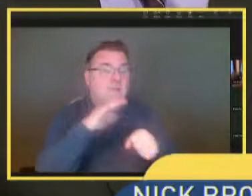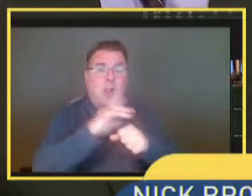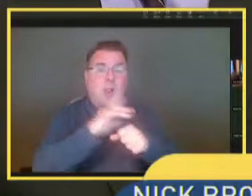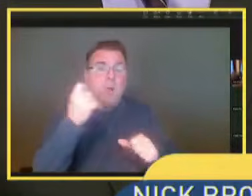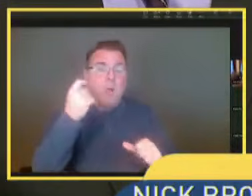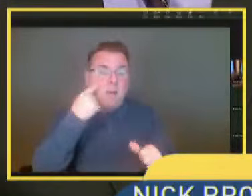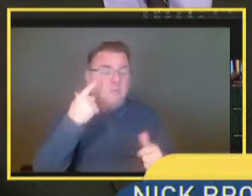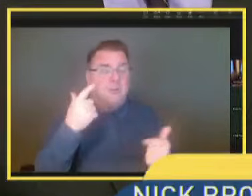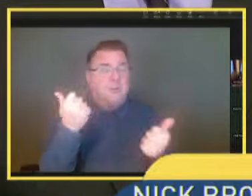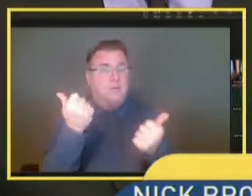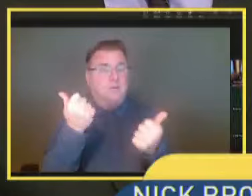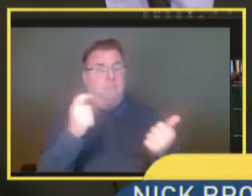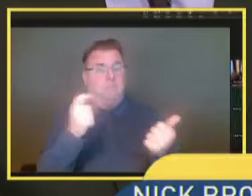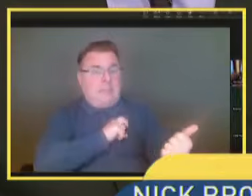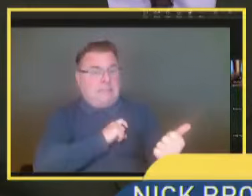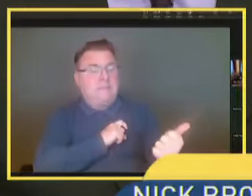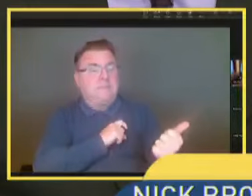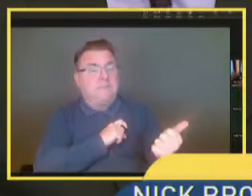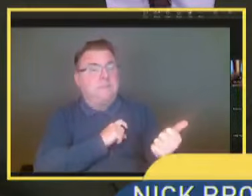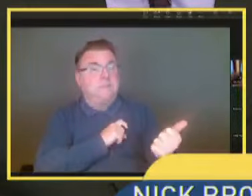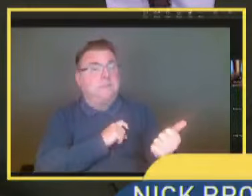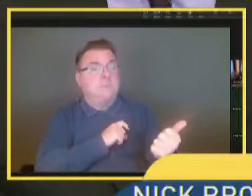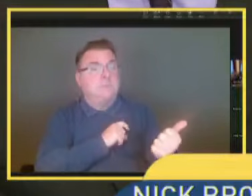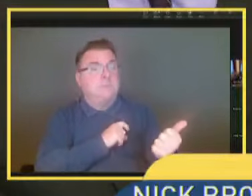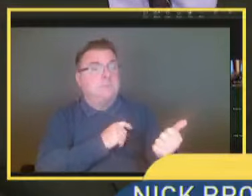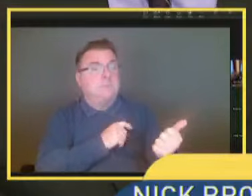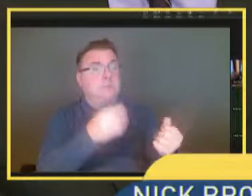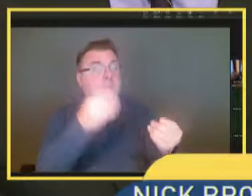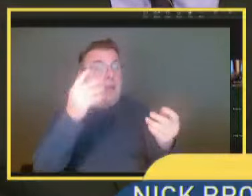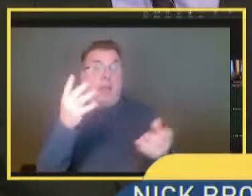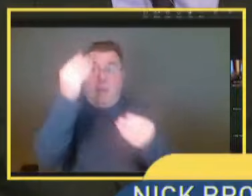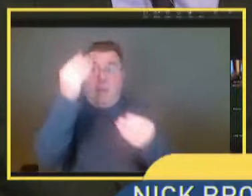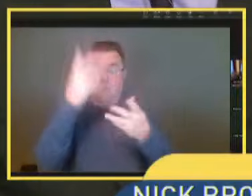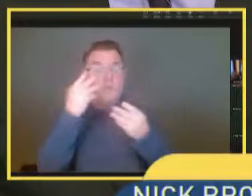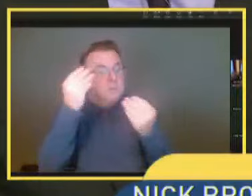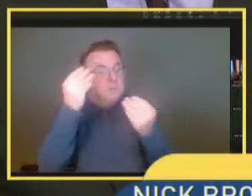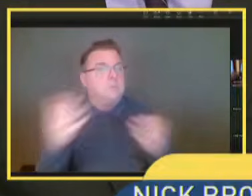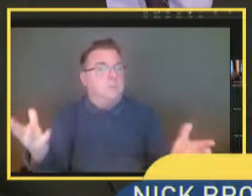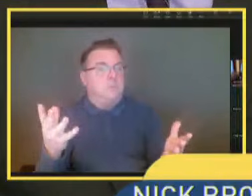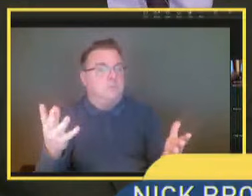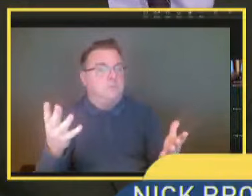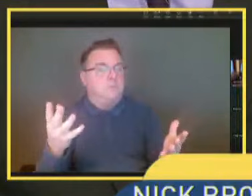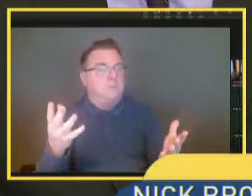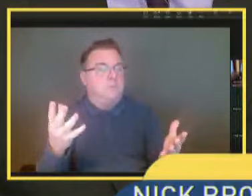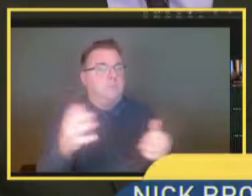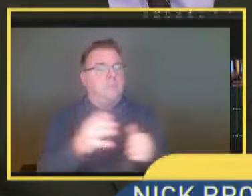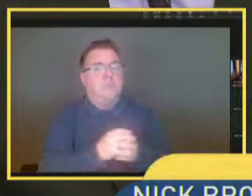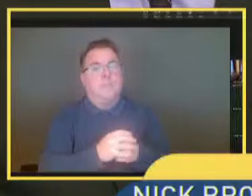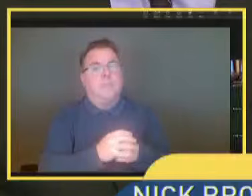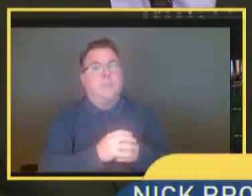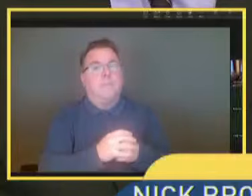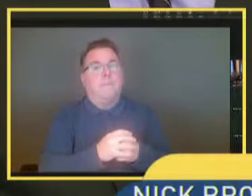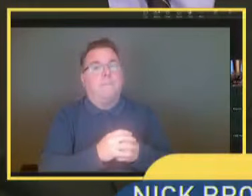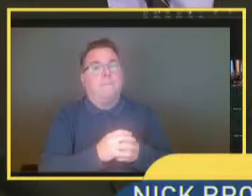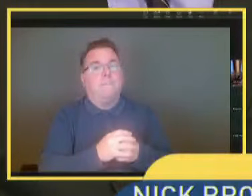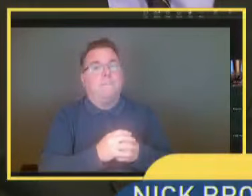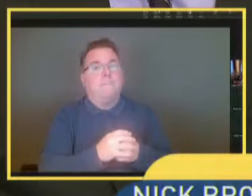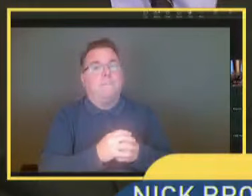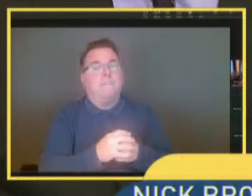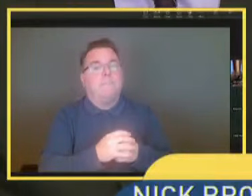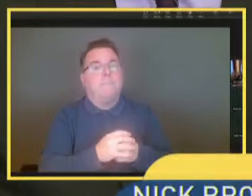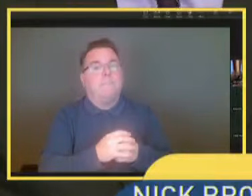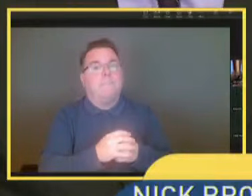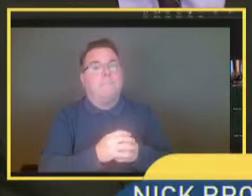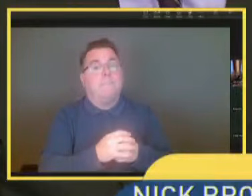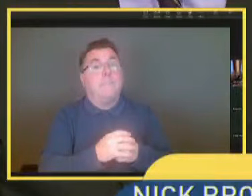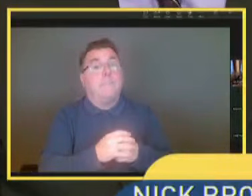enforcement agencies, to work through the information that we get to respond to some of the concerns. But one of the things that I most enjoy about being the